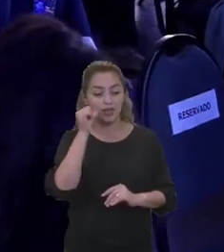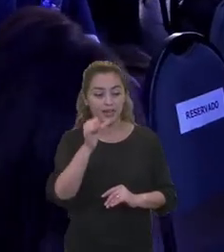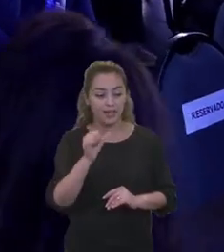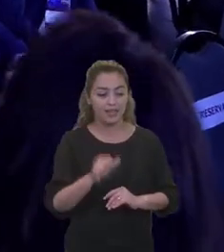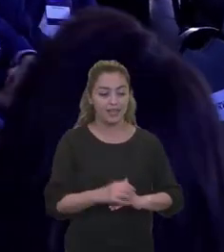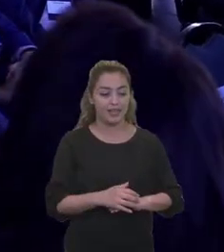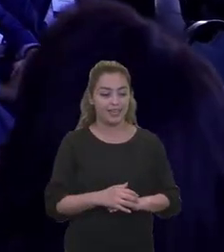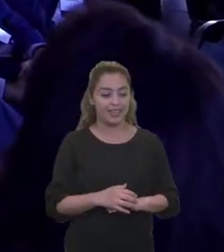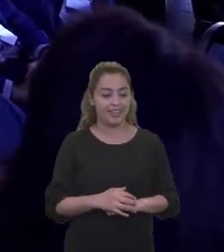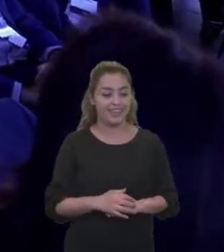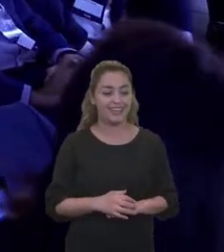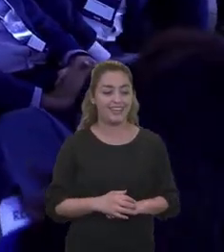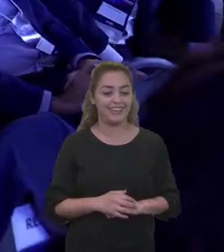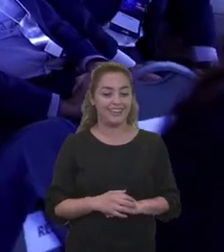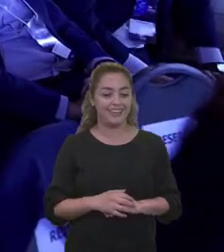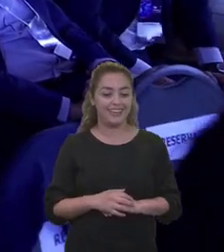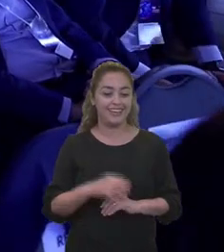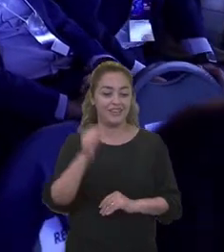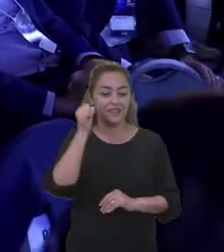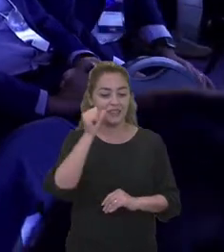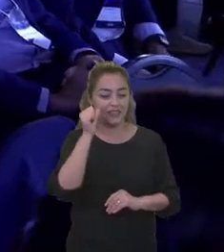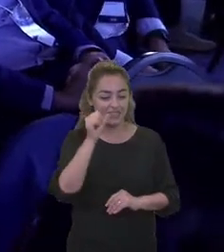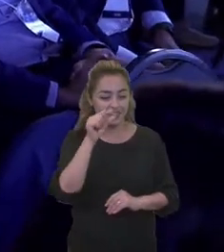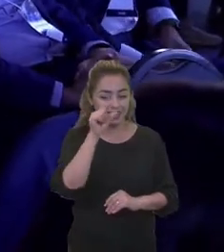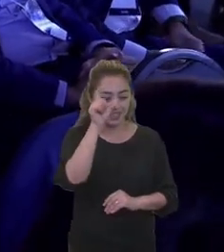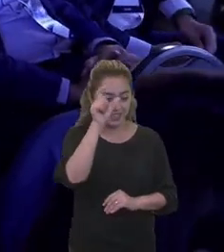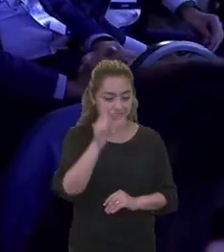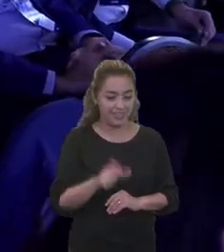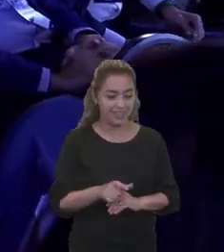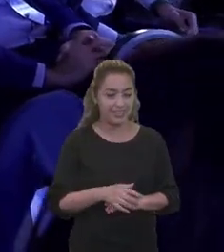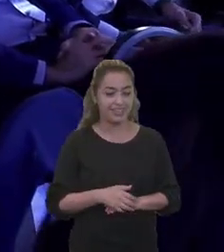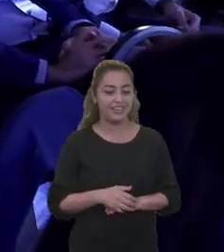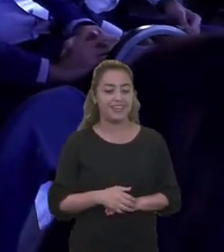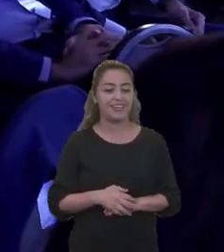director. Black, black hair. Is he colorblind?